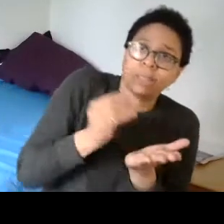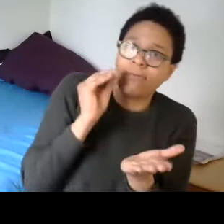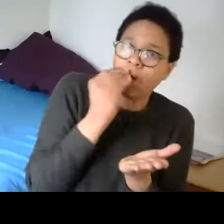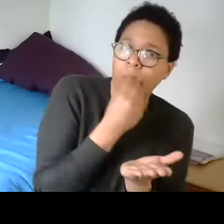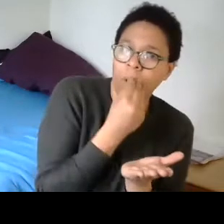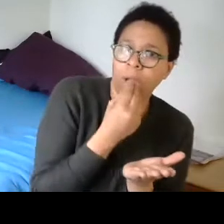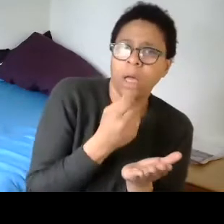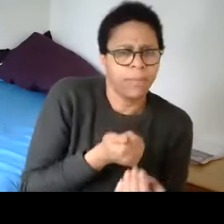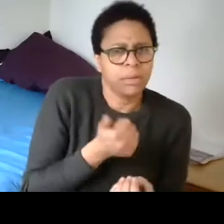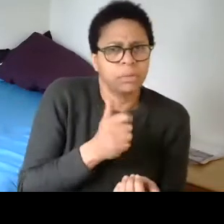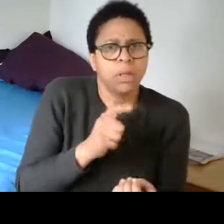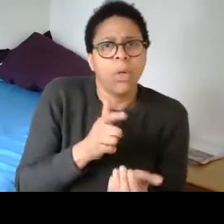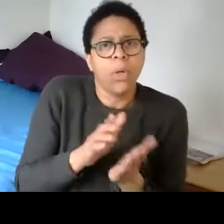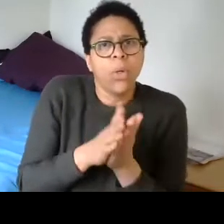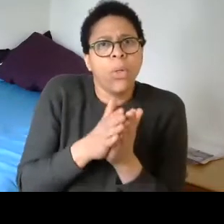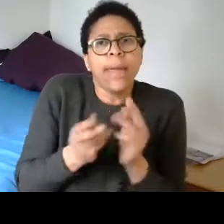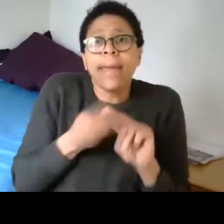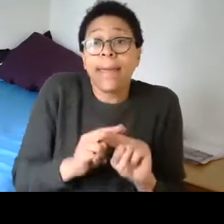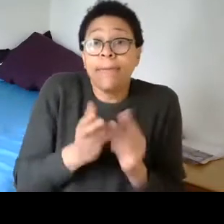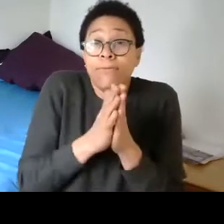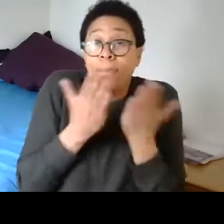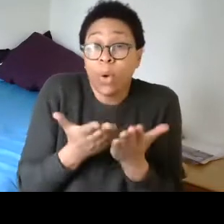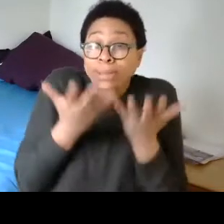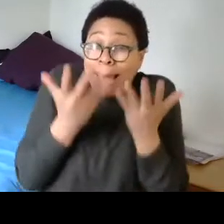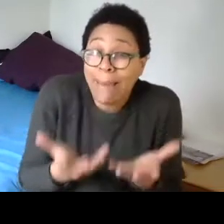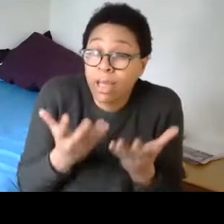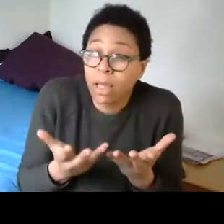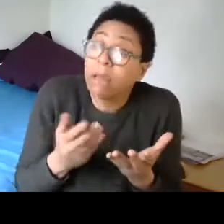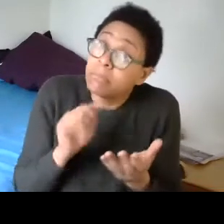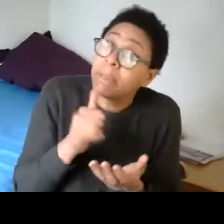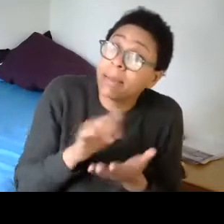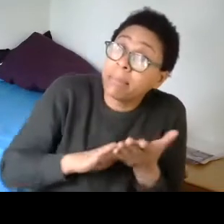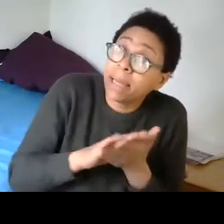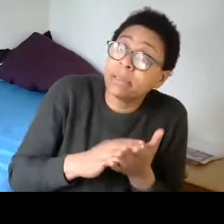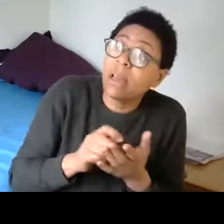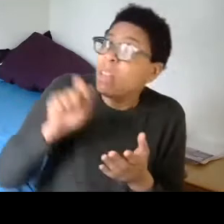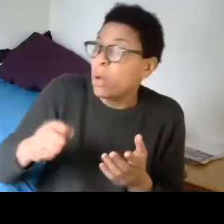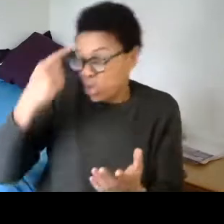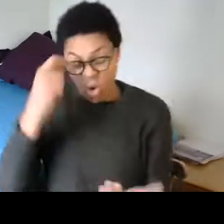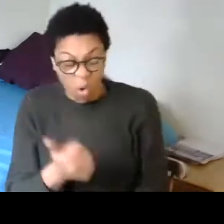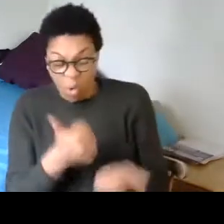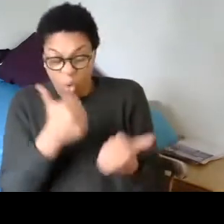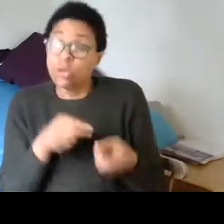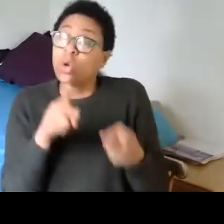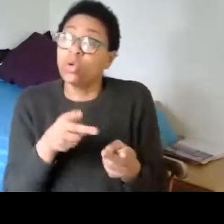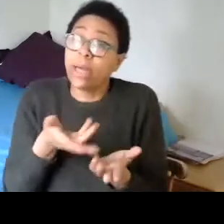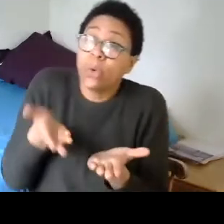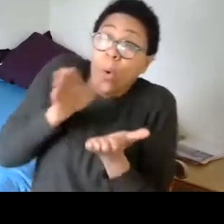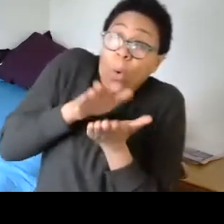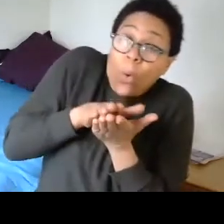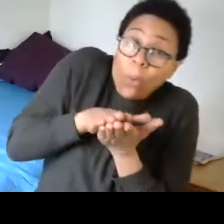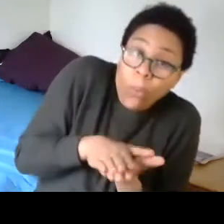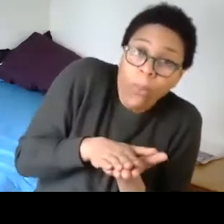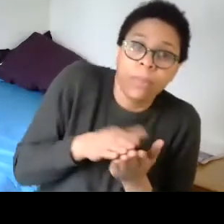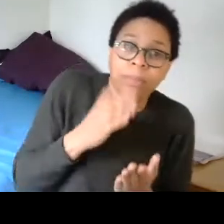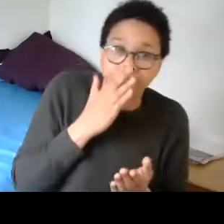specimens. You can find multiple leaves and flowers dotted throughout the pages. I have an example here from a pharmacopoeia.